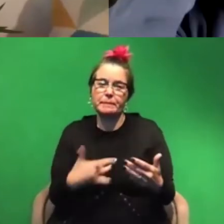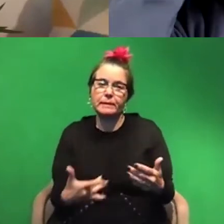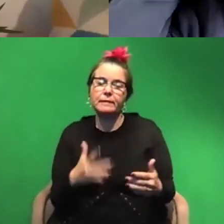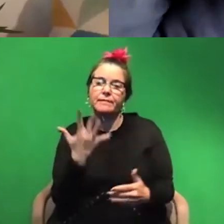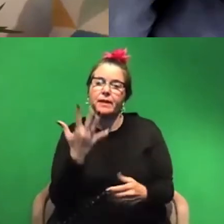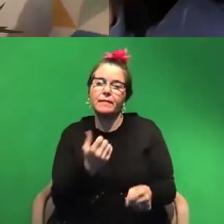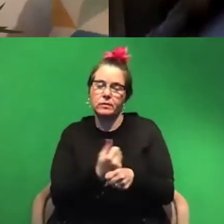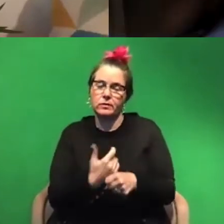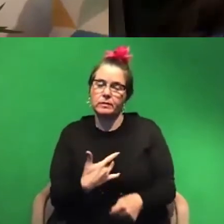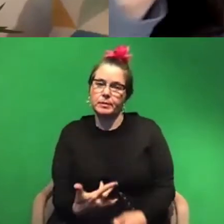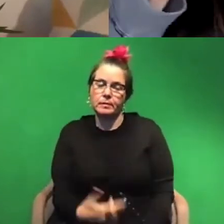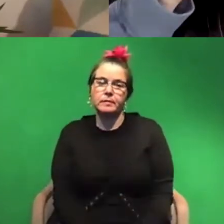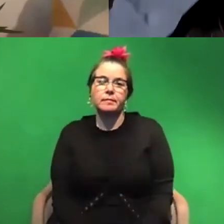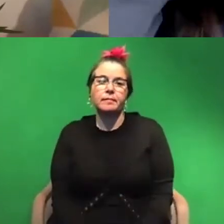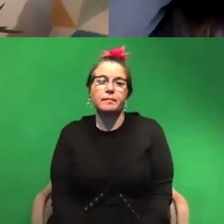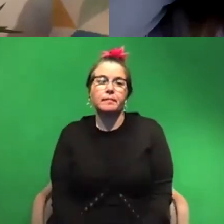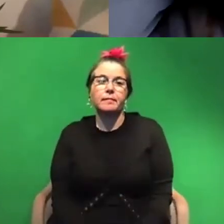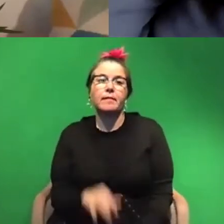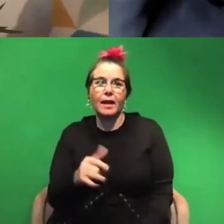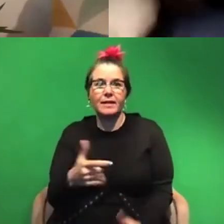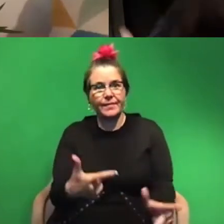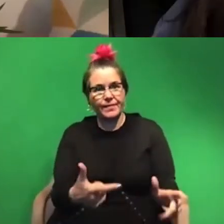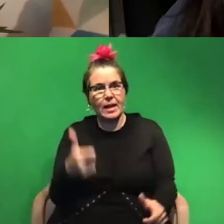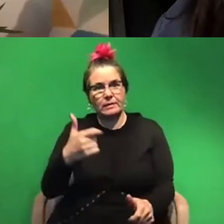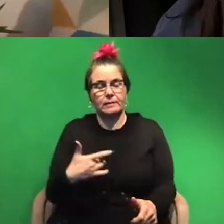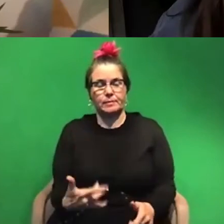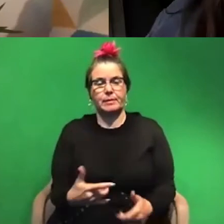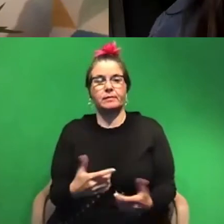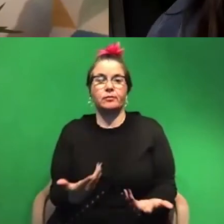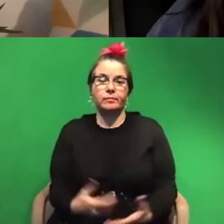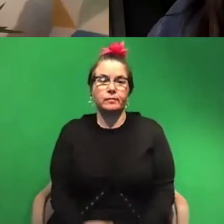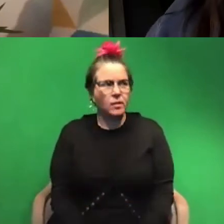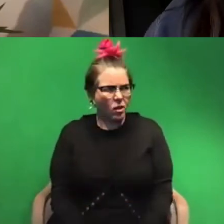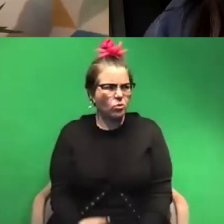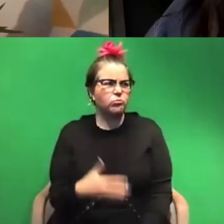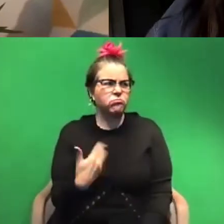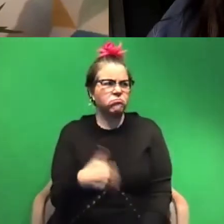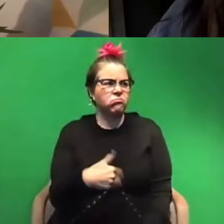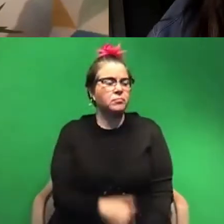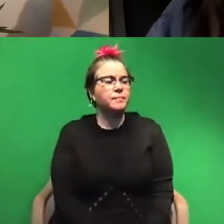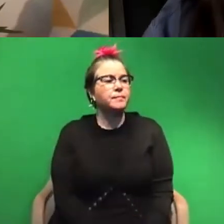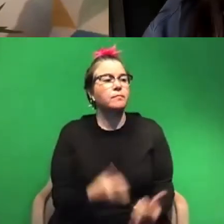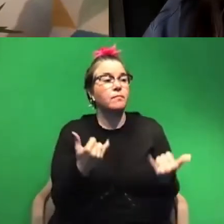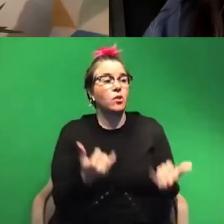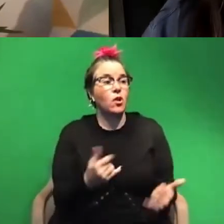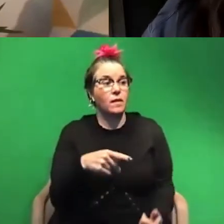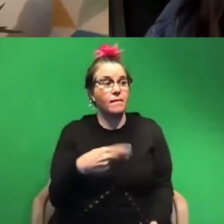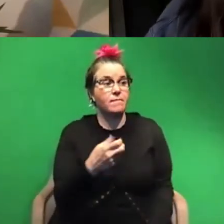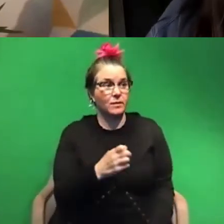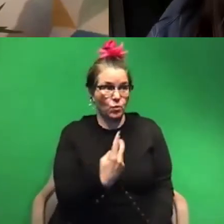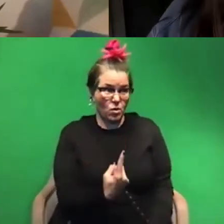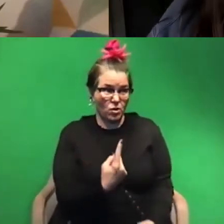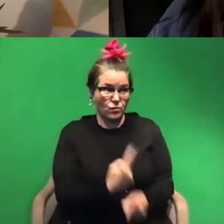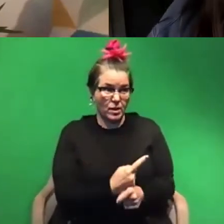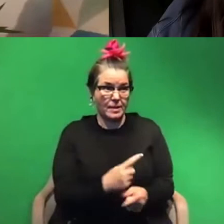years, and that's the fastest usually. So. Oh boy. So okay, so we're currently in phase 1. Does that mean it's